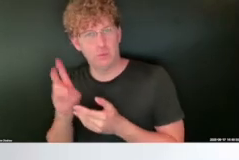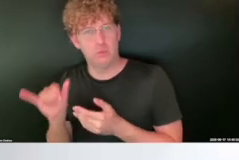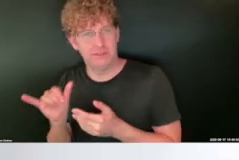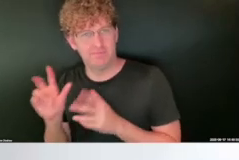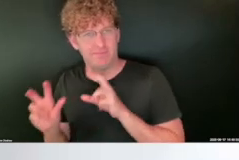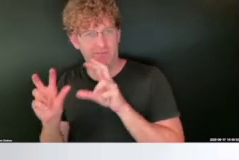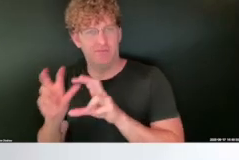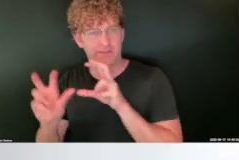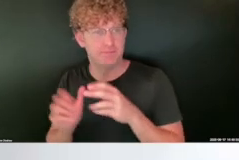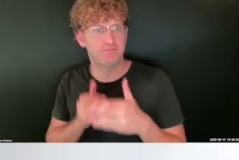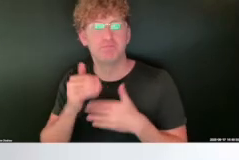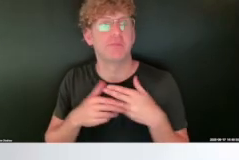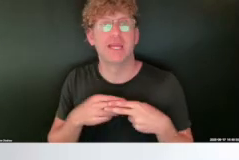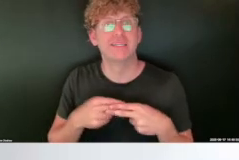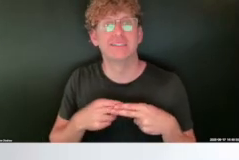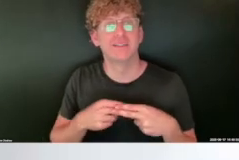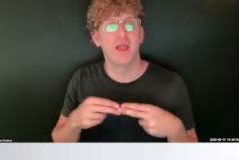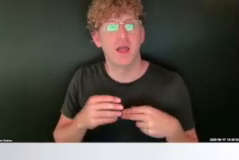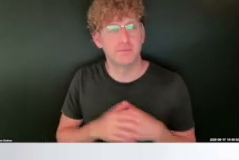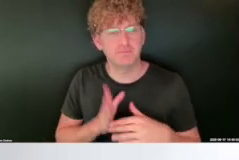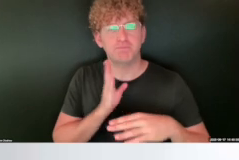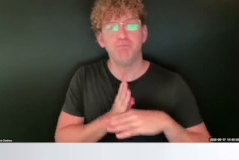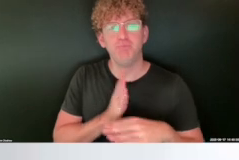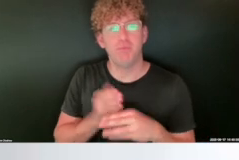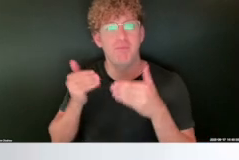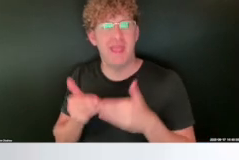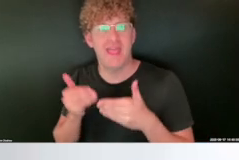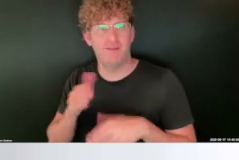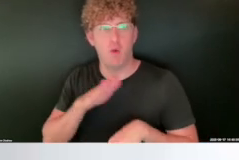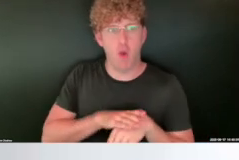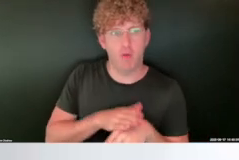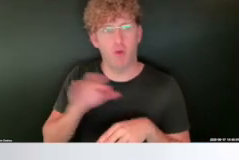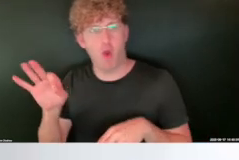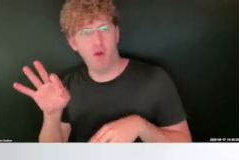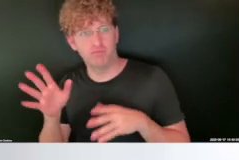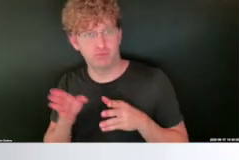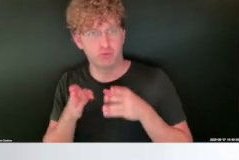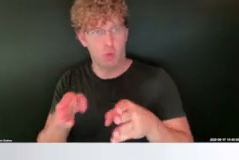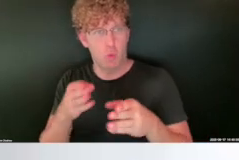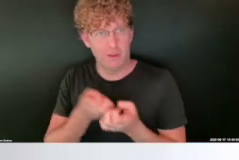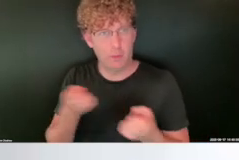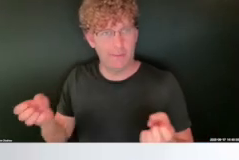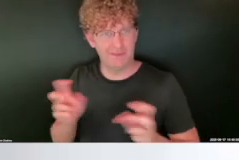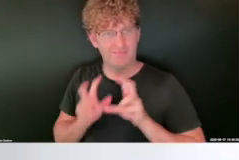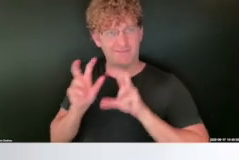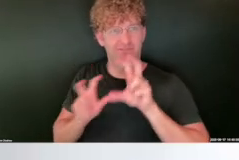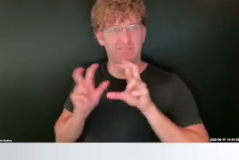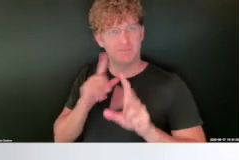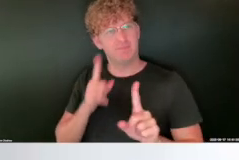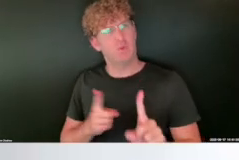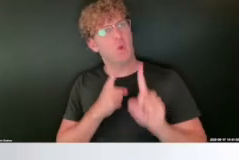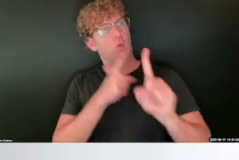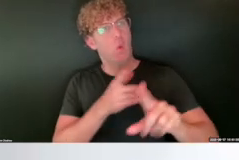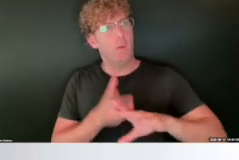Overall, our medium and heavy duty on and off-road equipment investments strive to improve air quality and reduce greenhouse